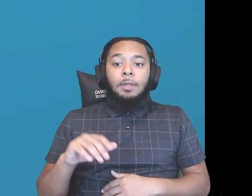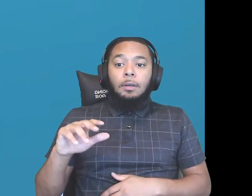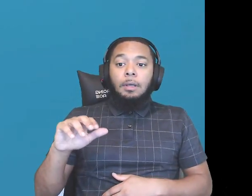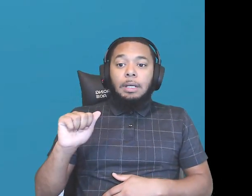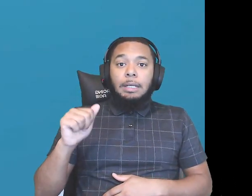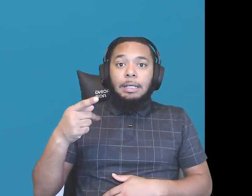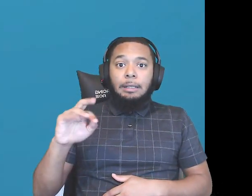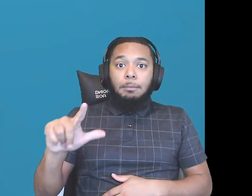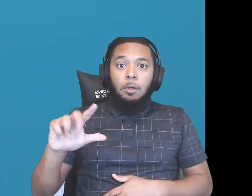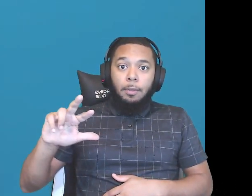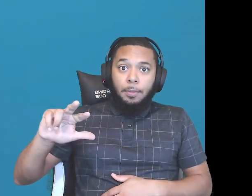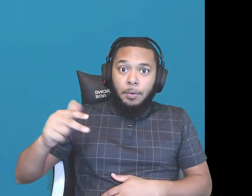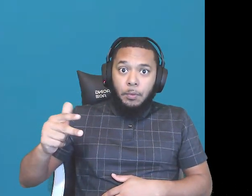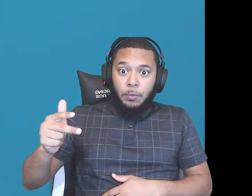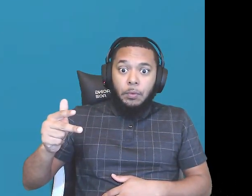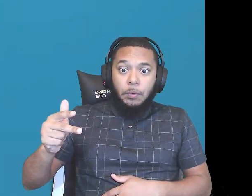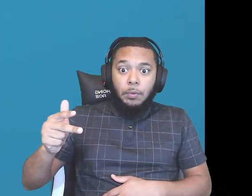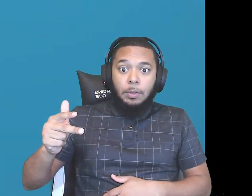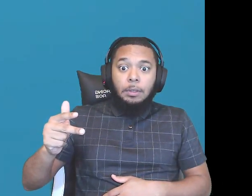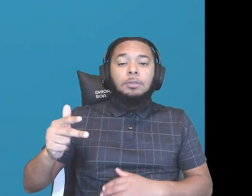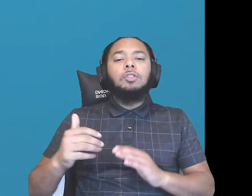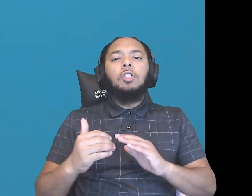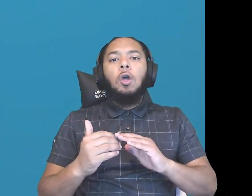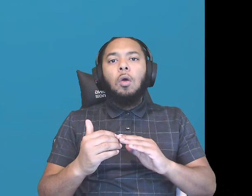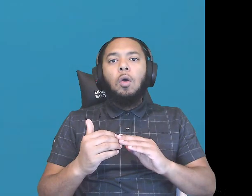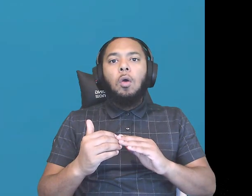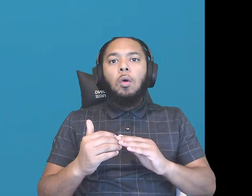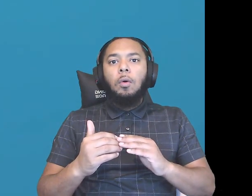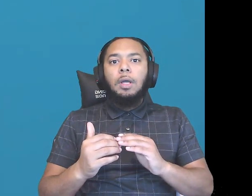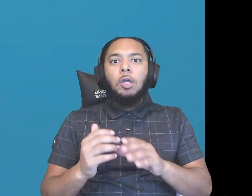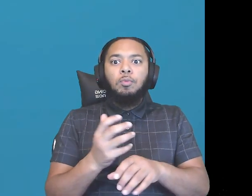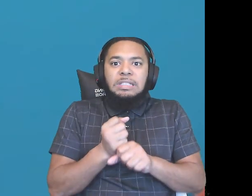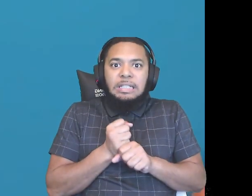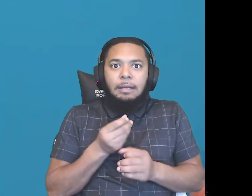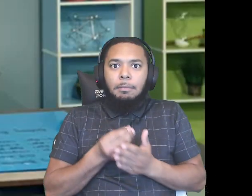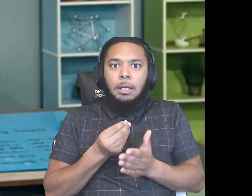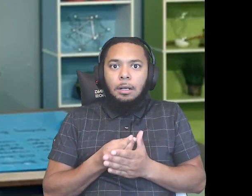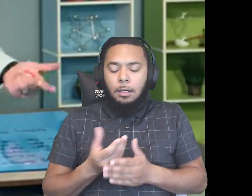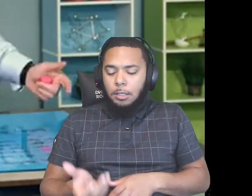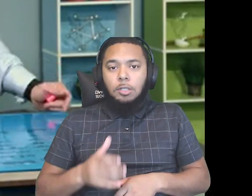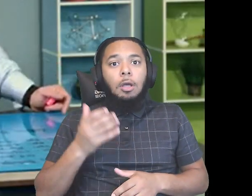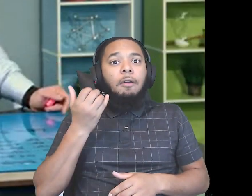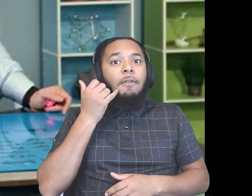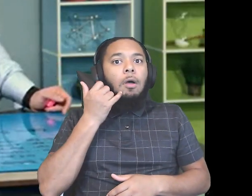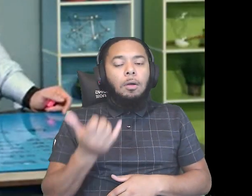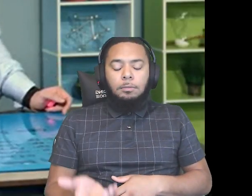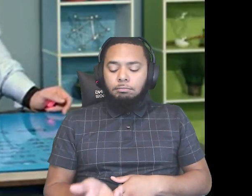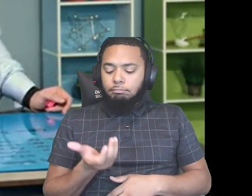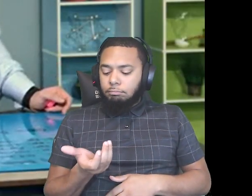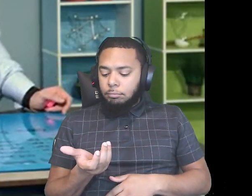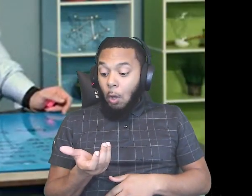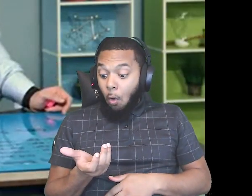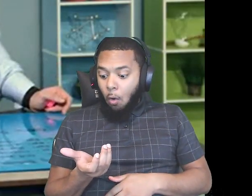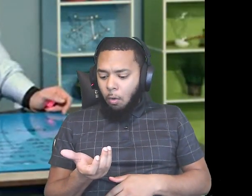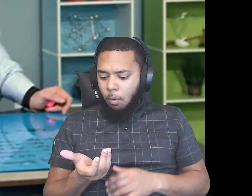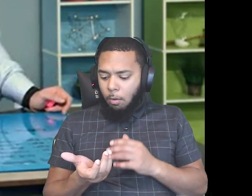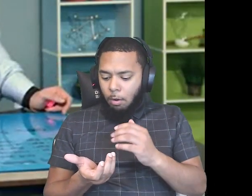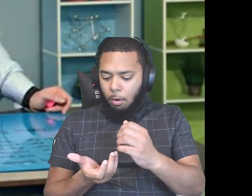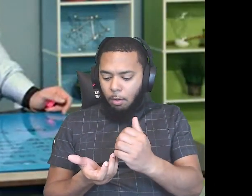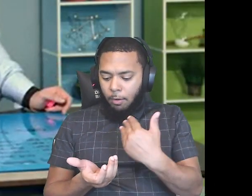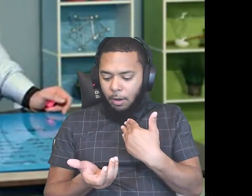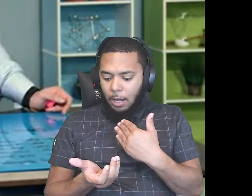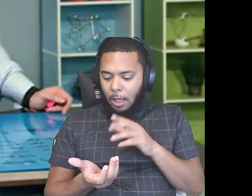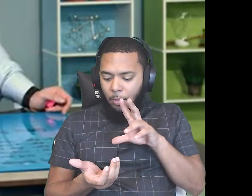you have an incoming phone transfer. So you open up your text messages and it says you have $30. You're like,